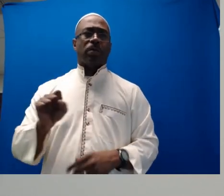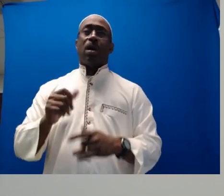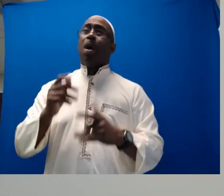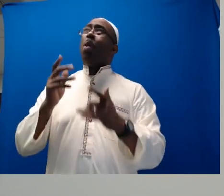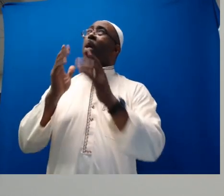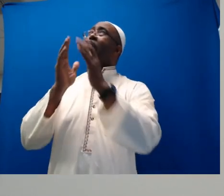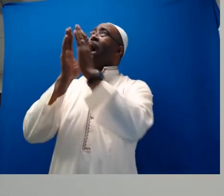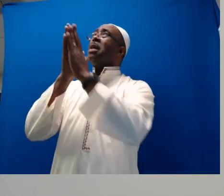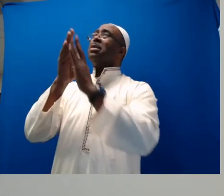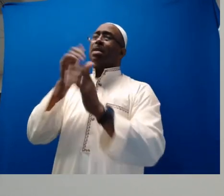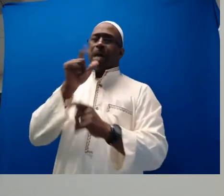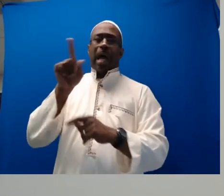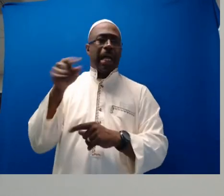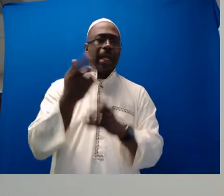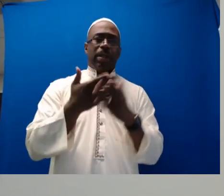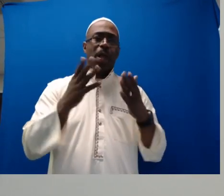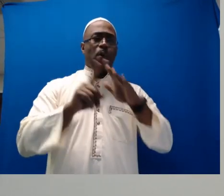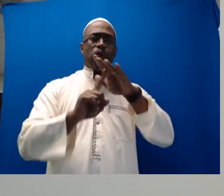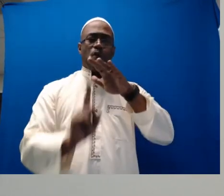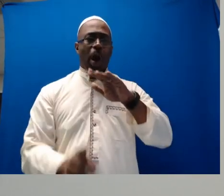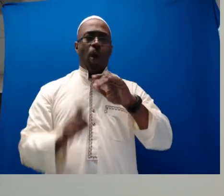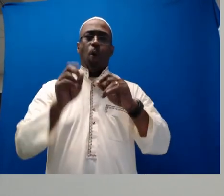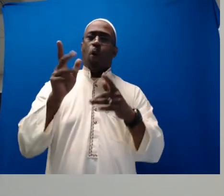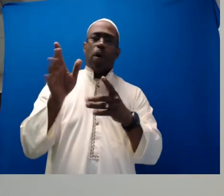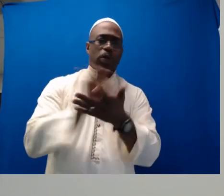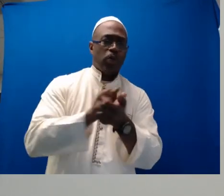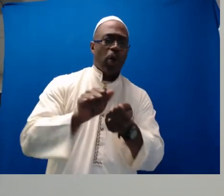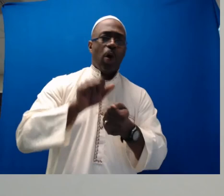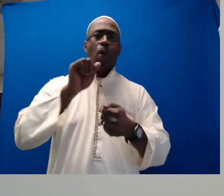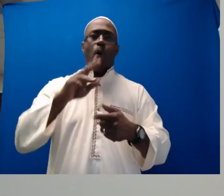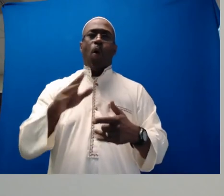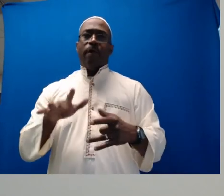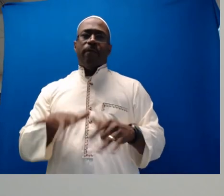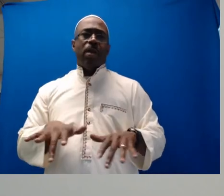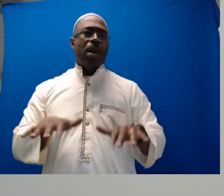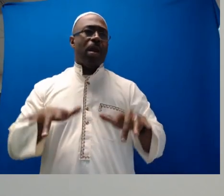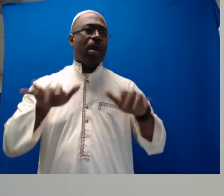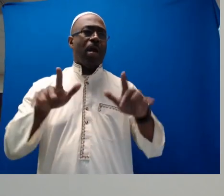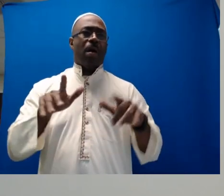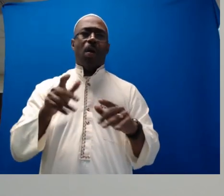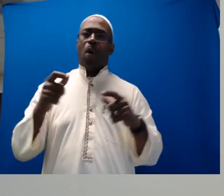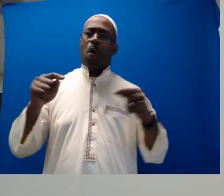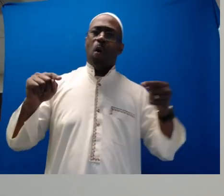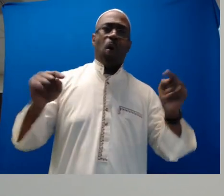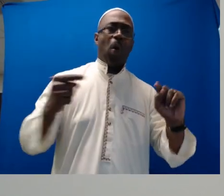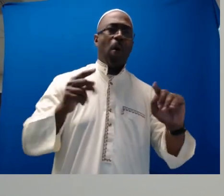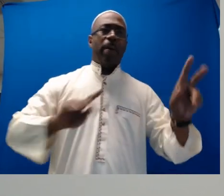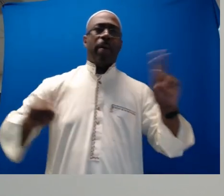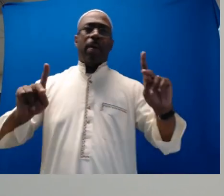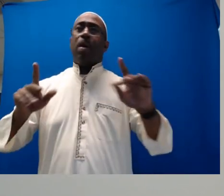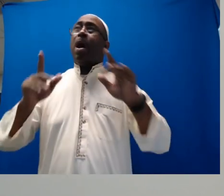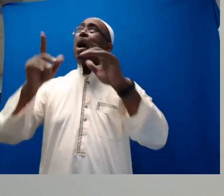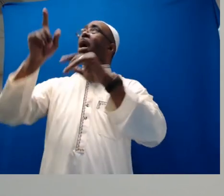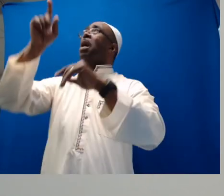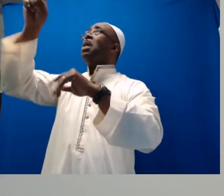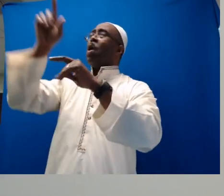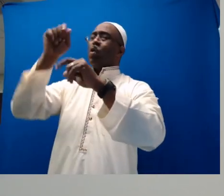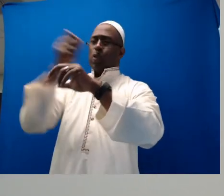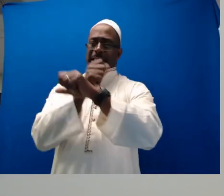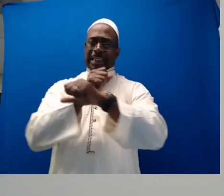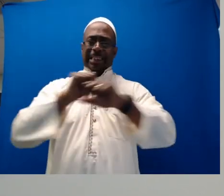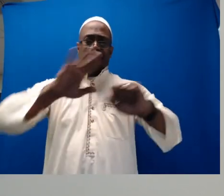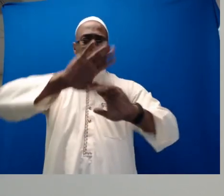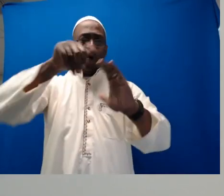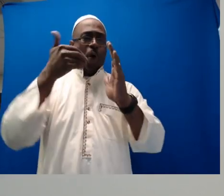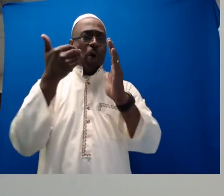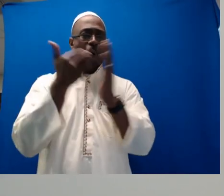not anything that will drown, that will destroy, that will flood or harm. Ya Allah, save Your servants from